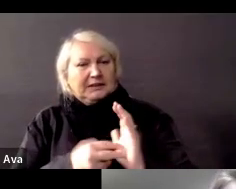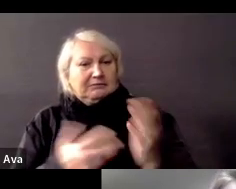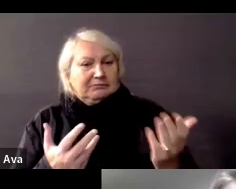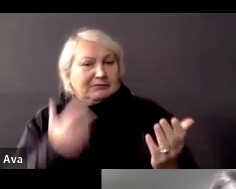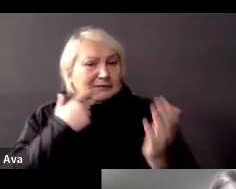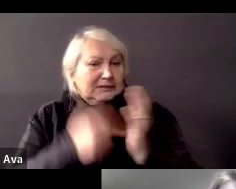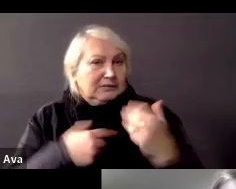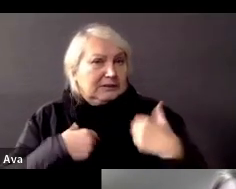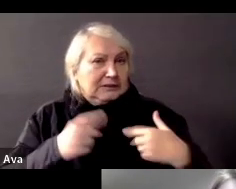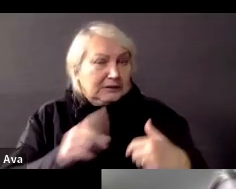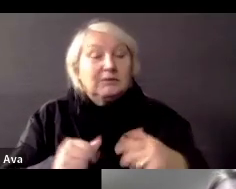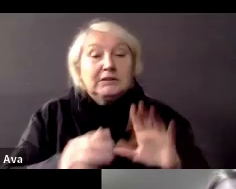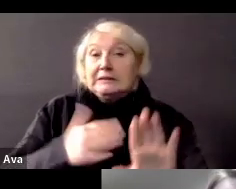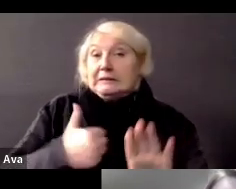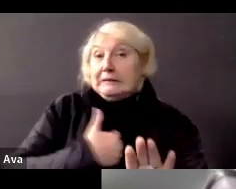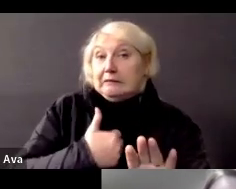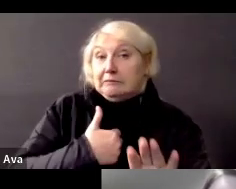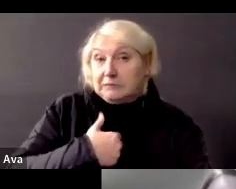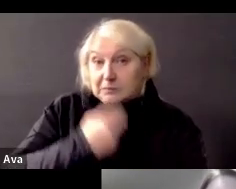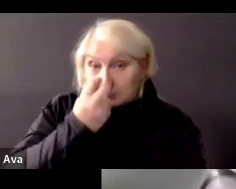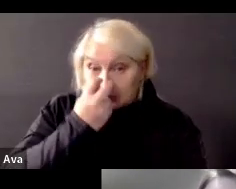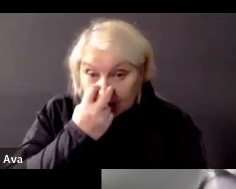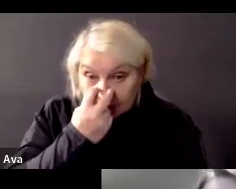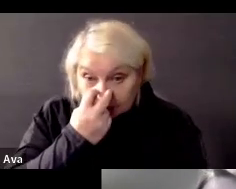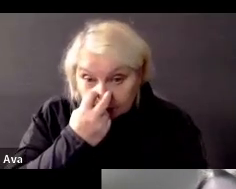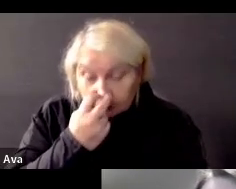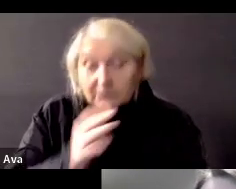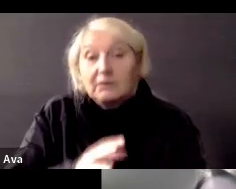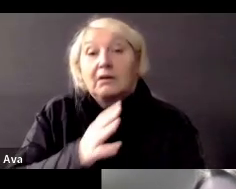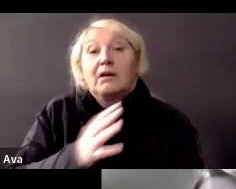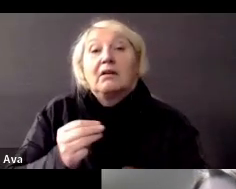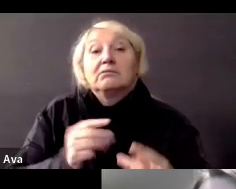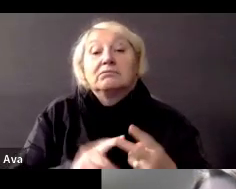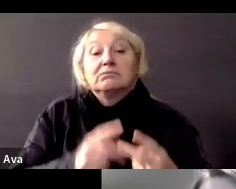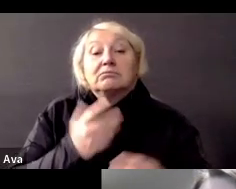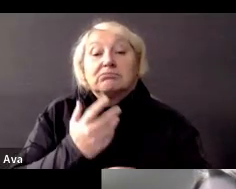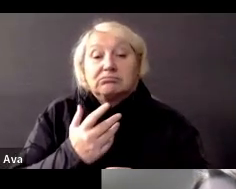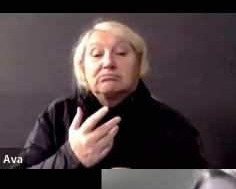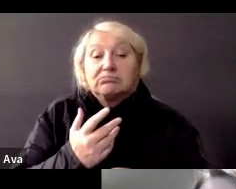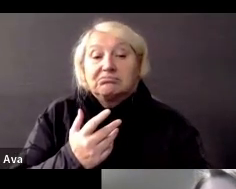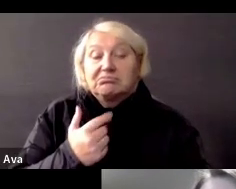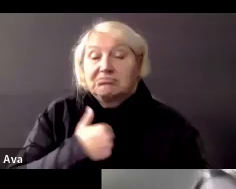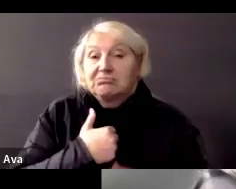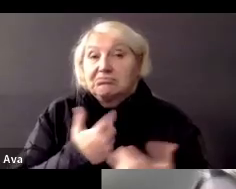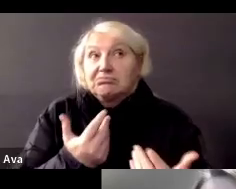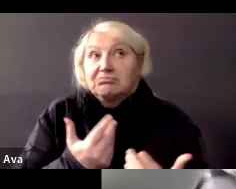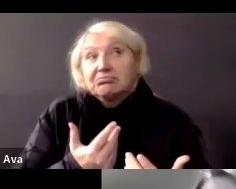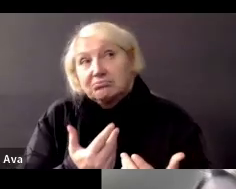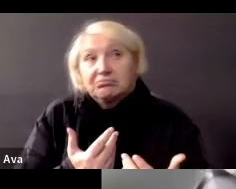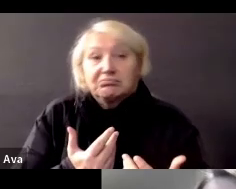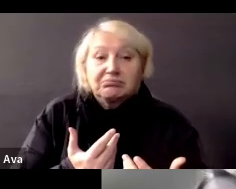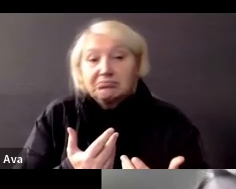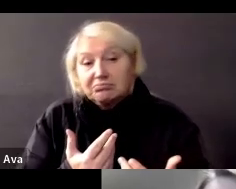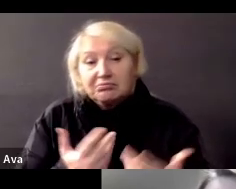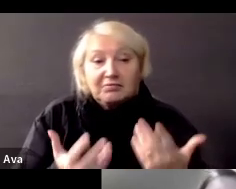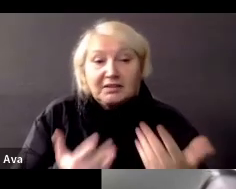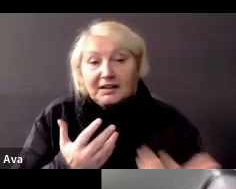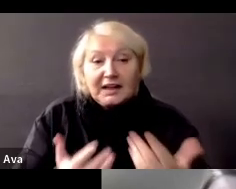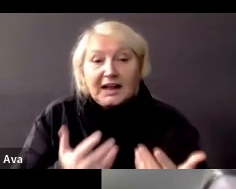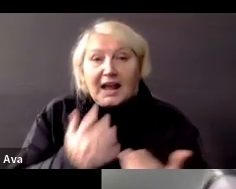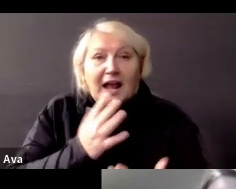am blind. I'm a guide dog user. And so, what does human rights